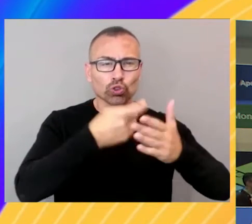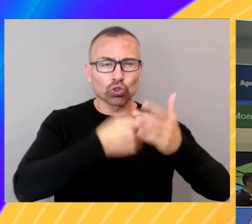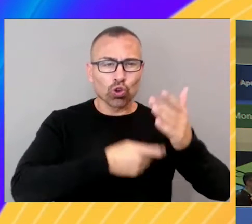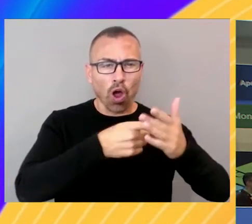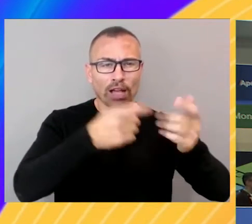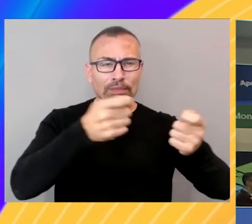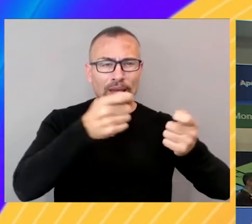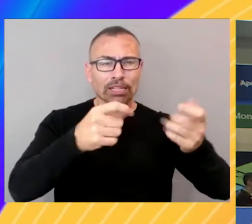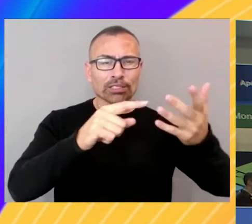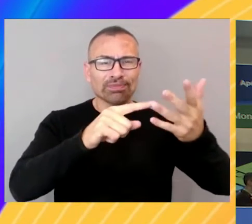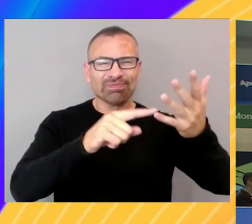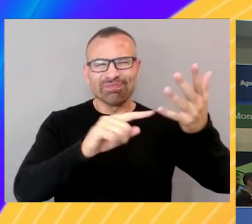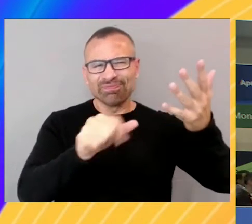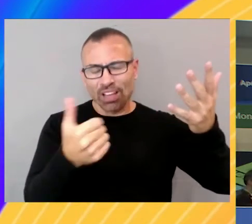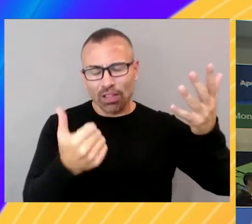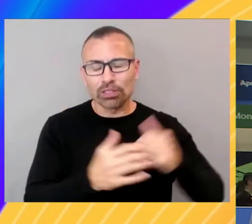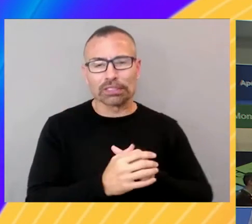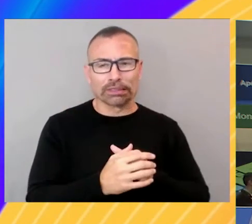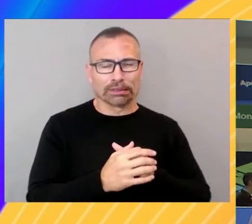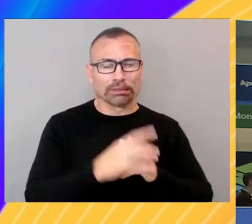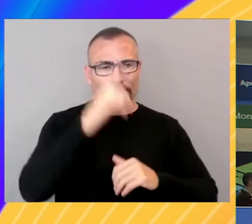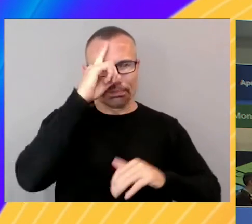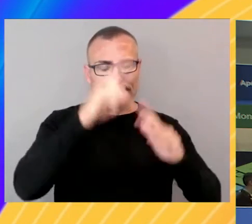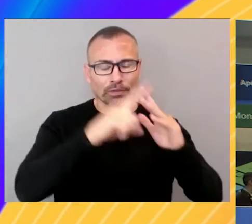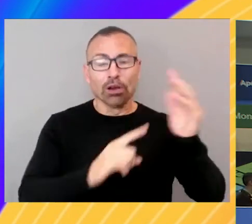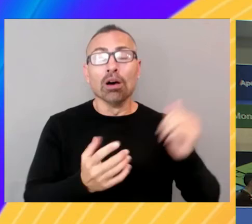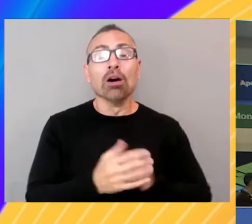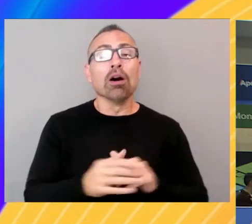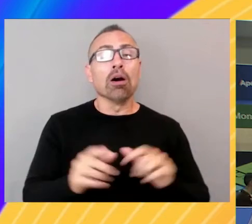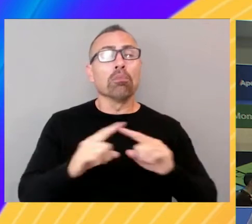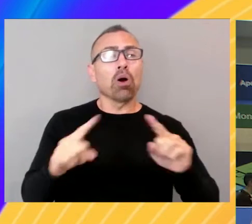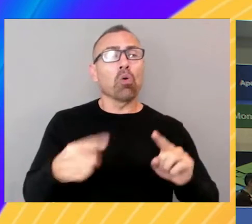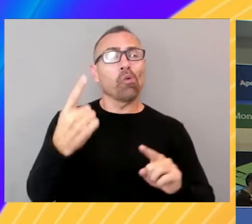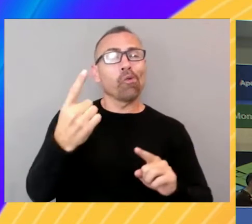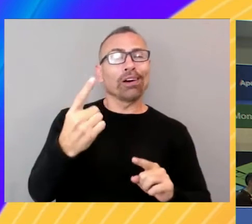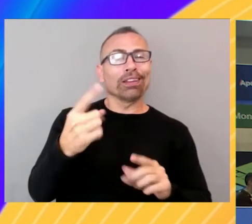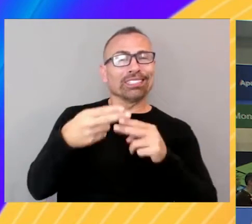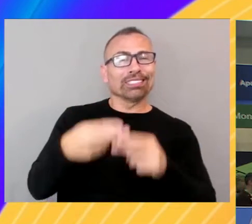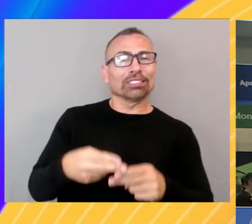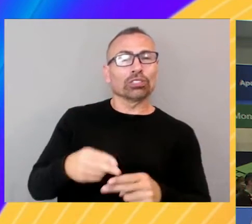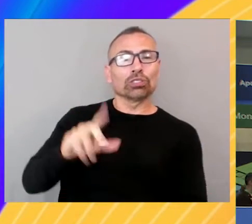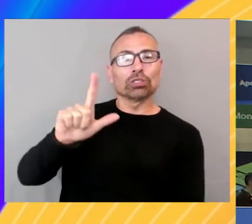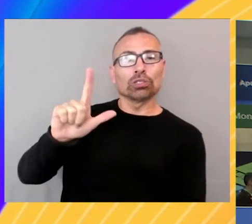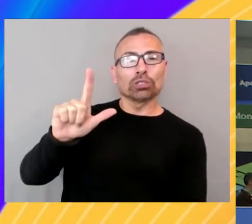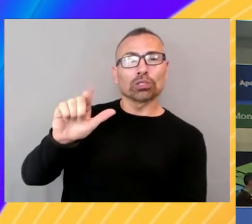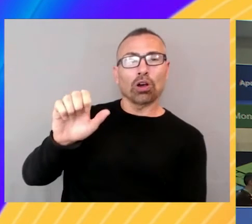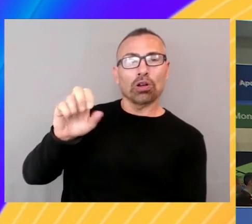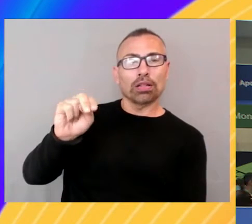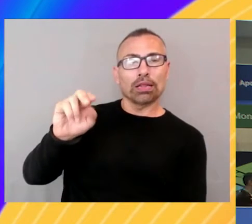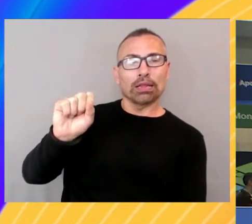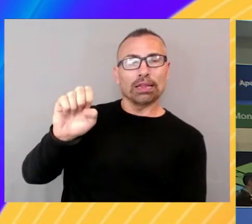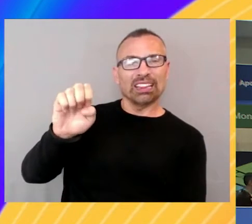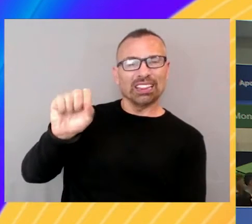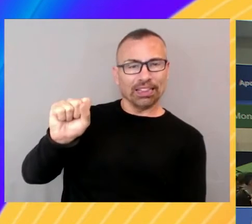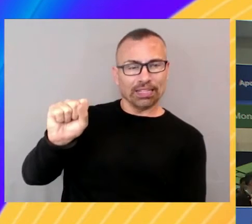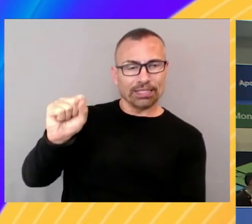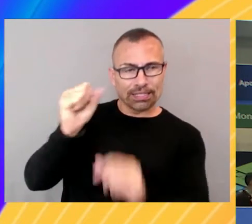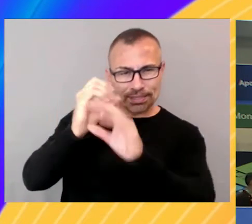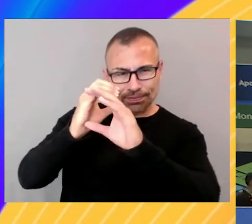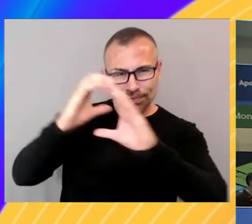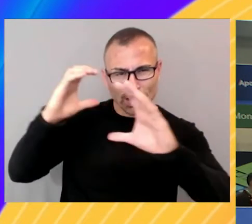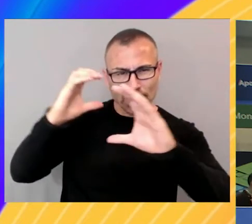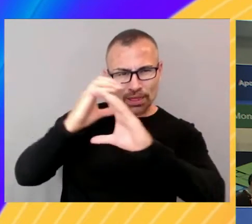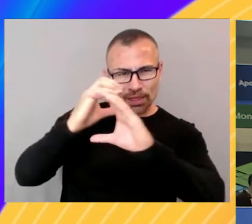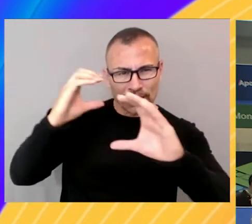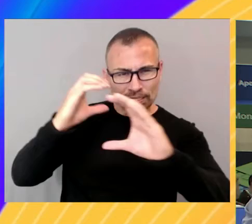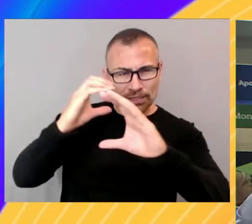pillars, lenses. And so depending on the workload, depending on your use case, you can choose a particular lens. Like, for example,